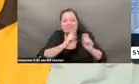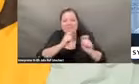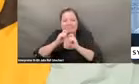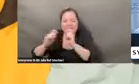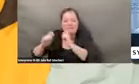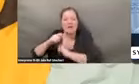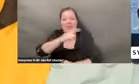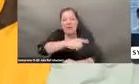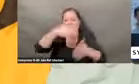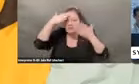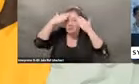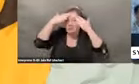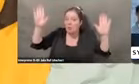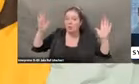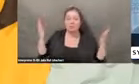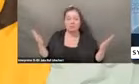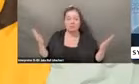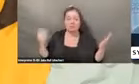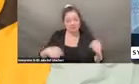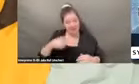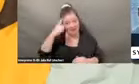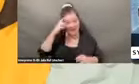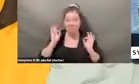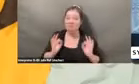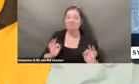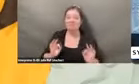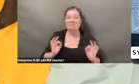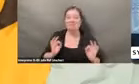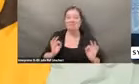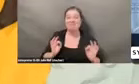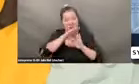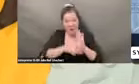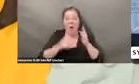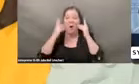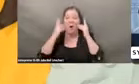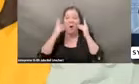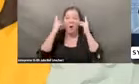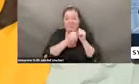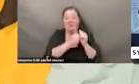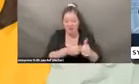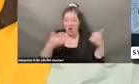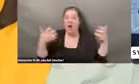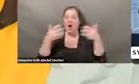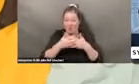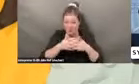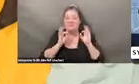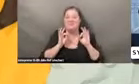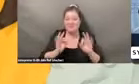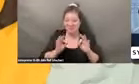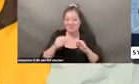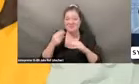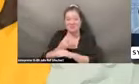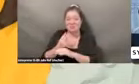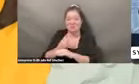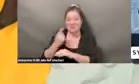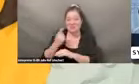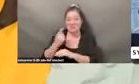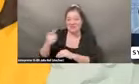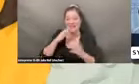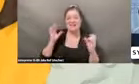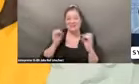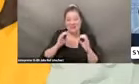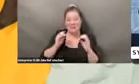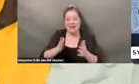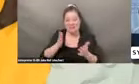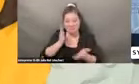done enough, or they think they are compliant, but it's only when the end users point to this or that actually doesn't work in real life. They